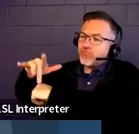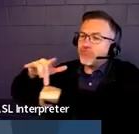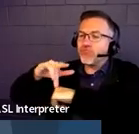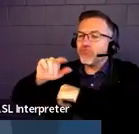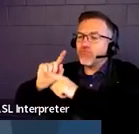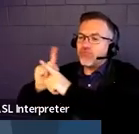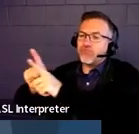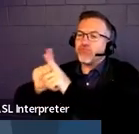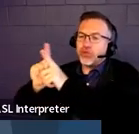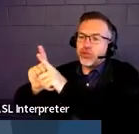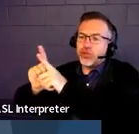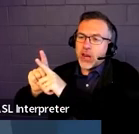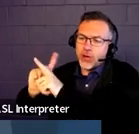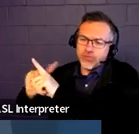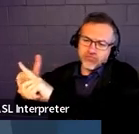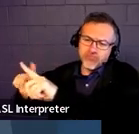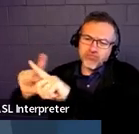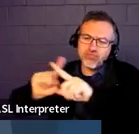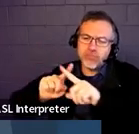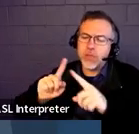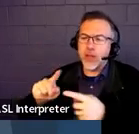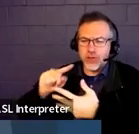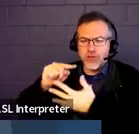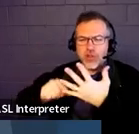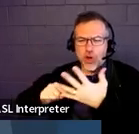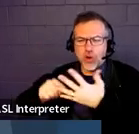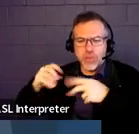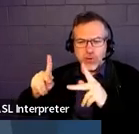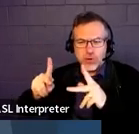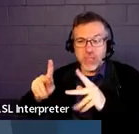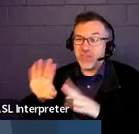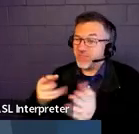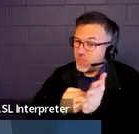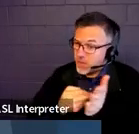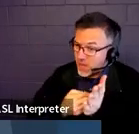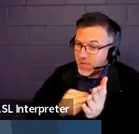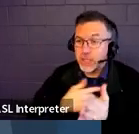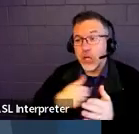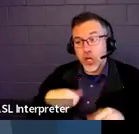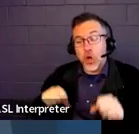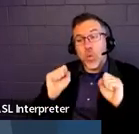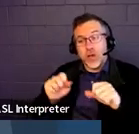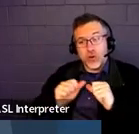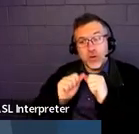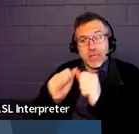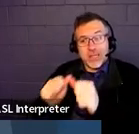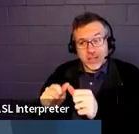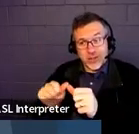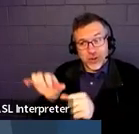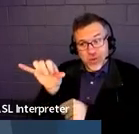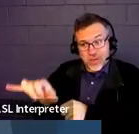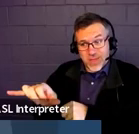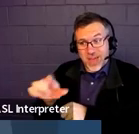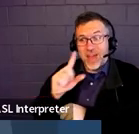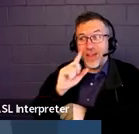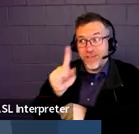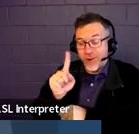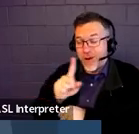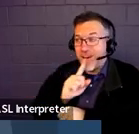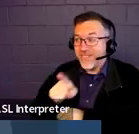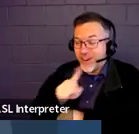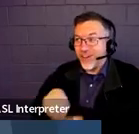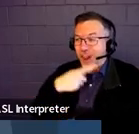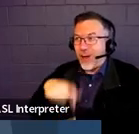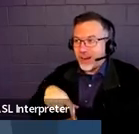and those kinds of opportunities. And to be honest, we could continue doing that for a very long time,